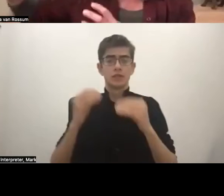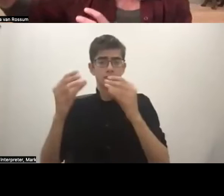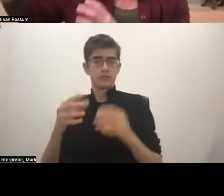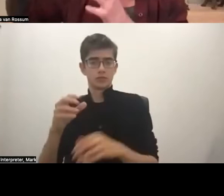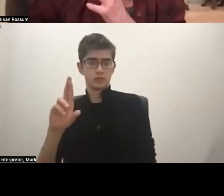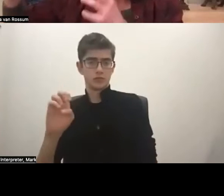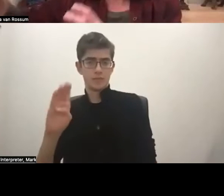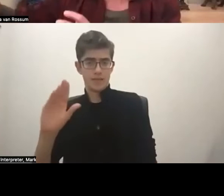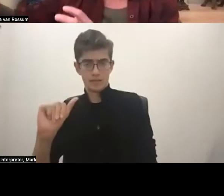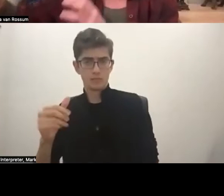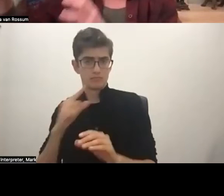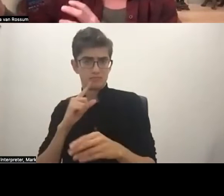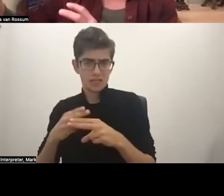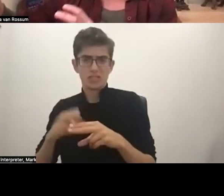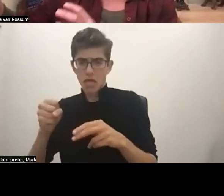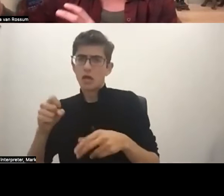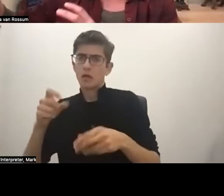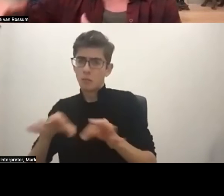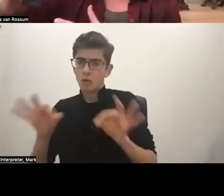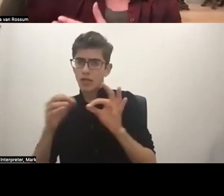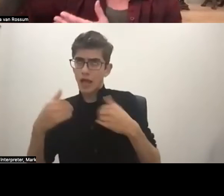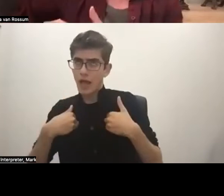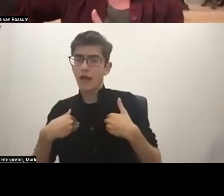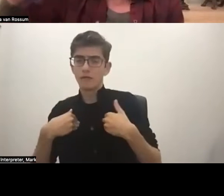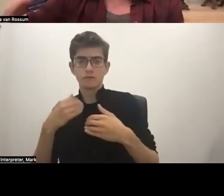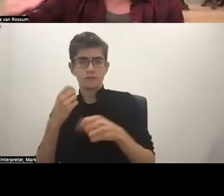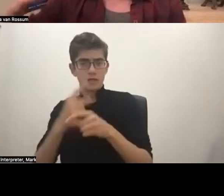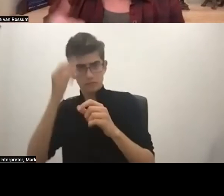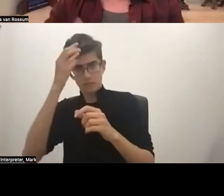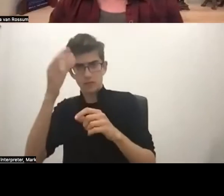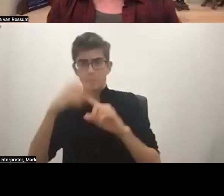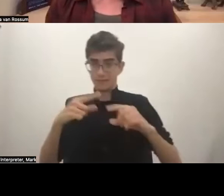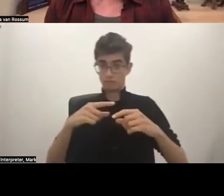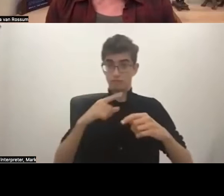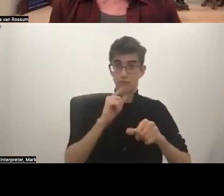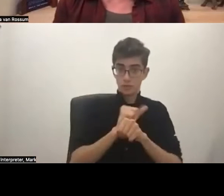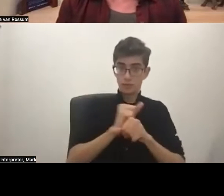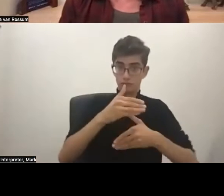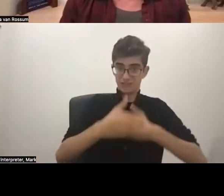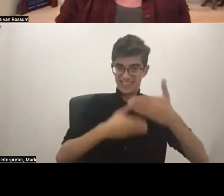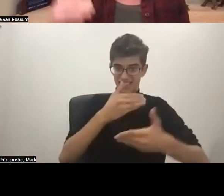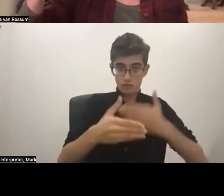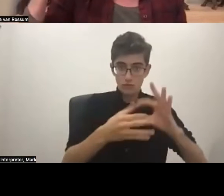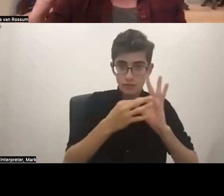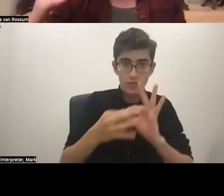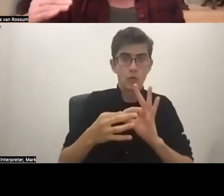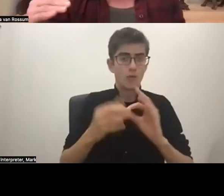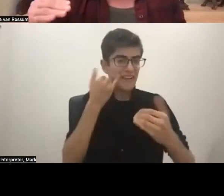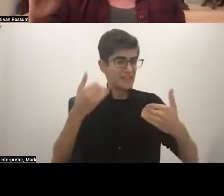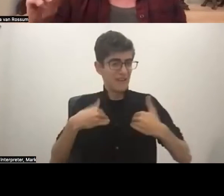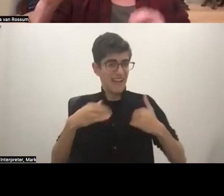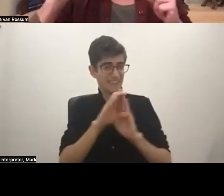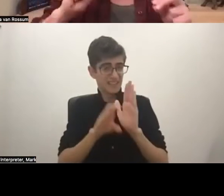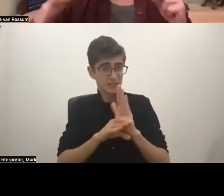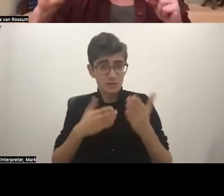a critical procedural element to this right, because having this constitutional right